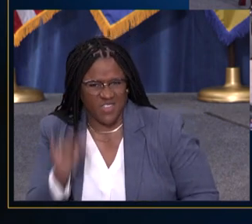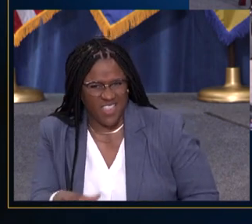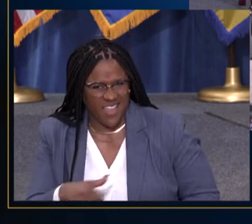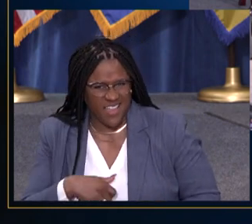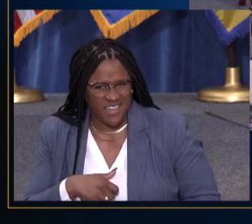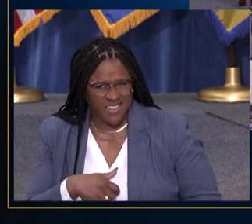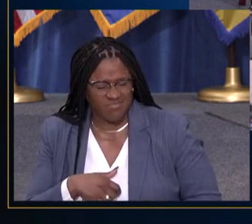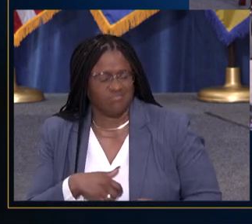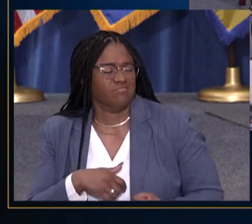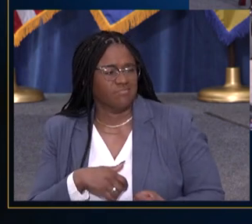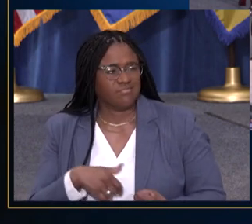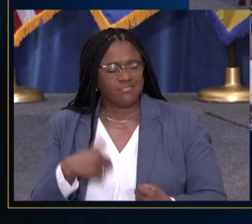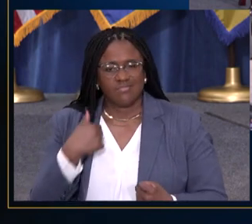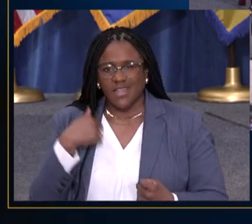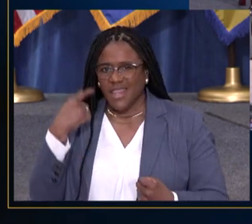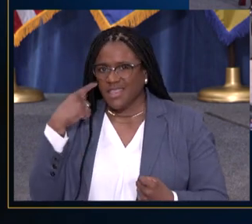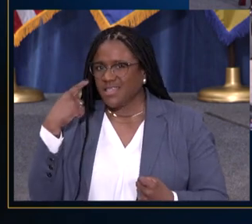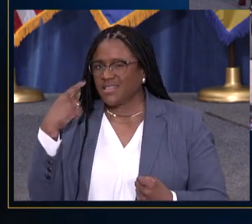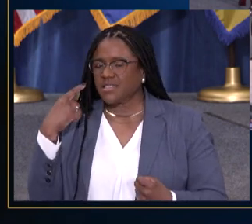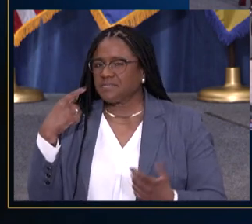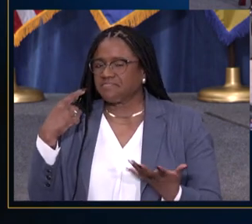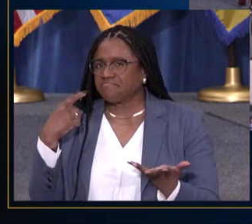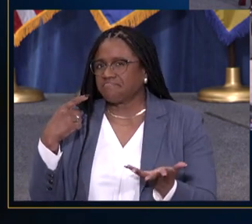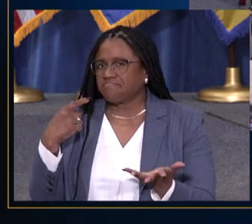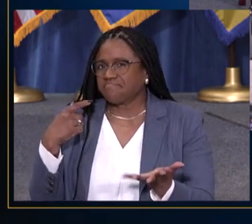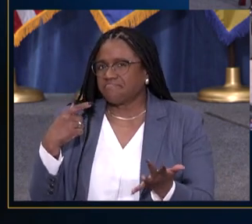consideration. I think we're